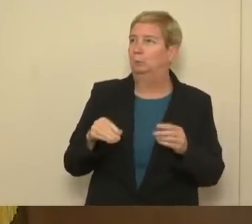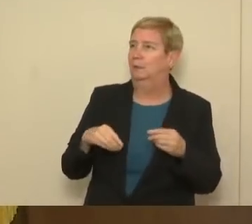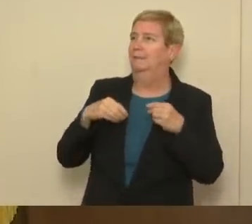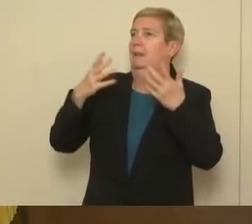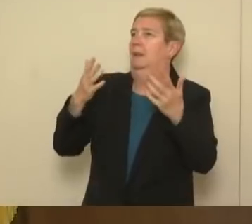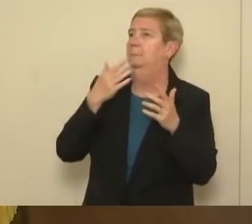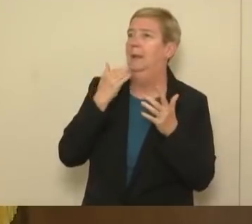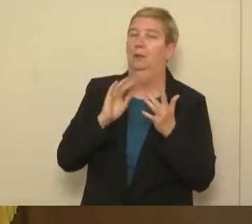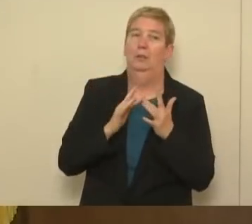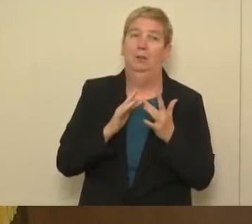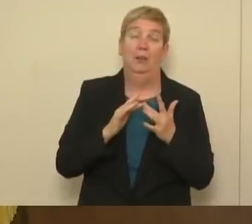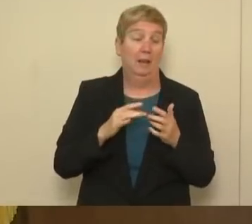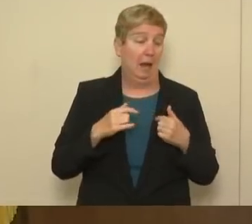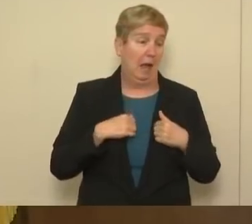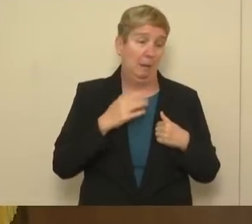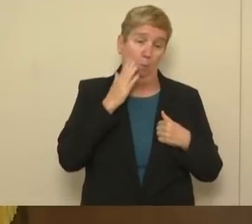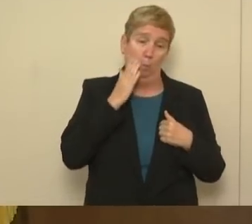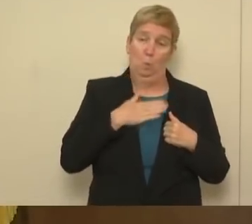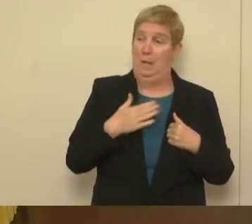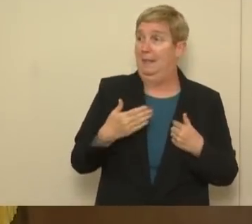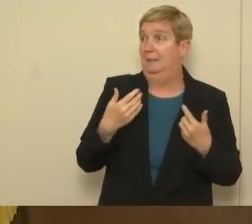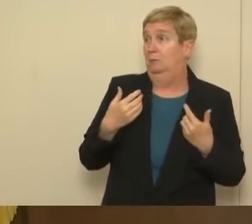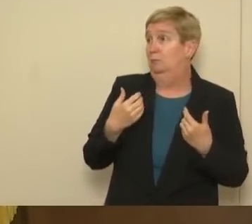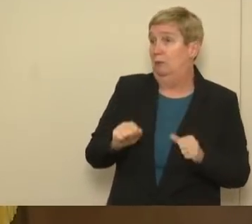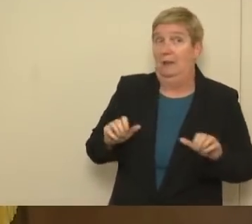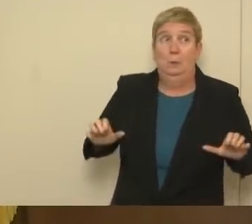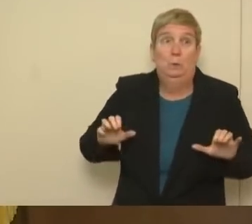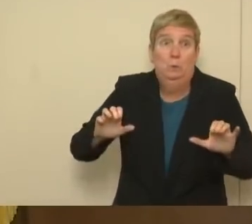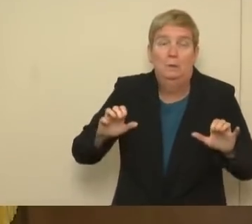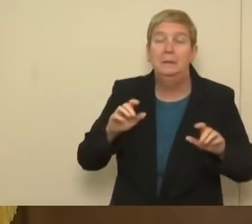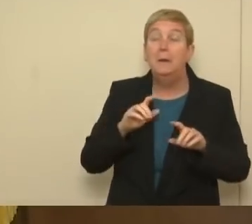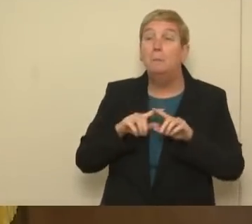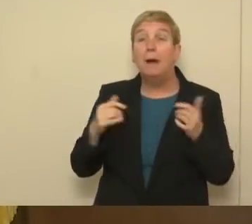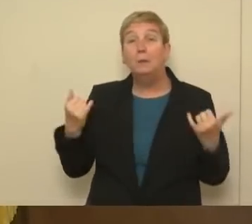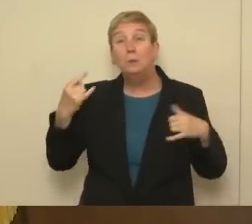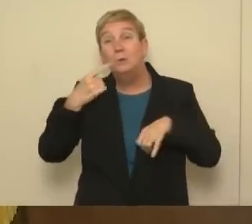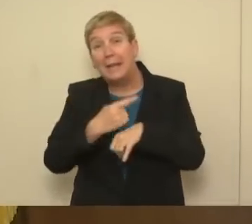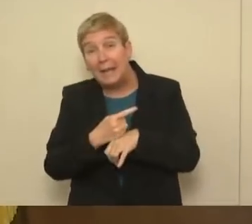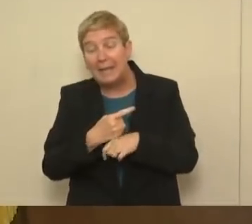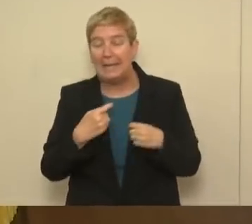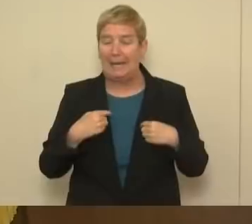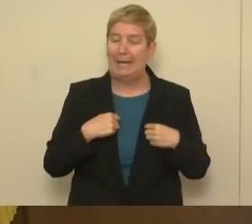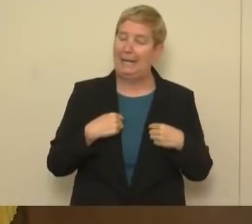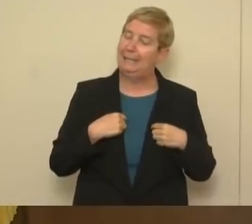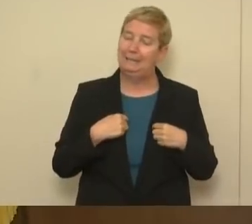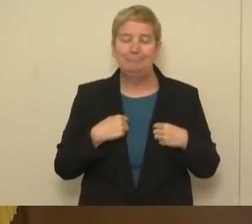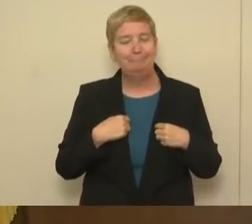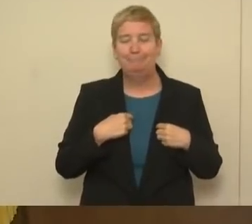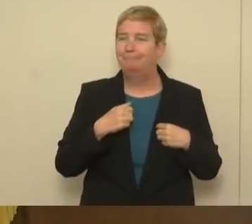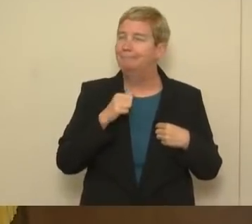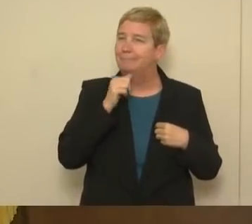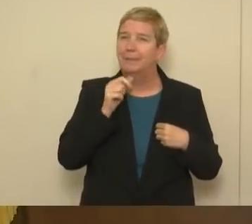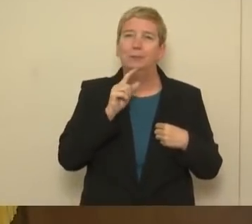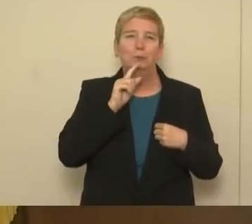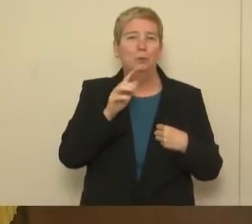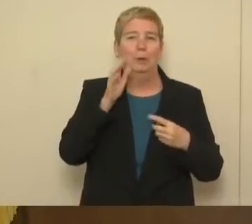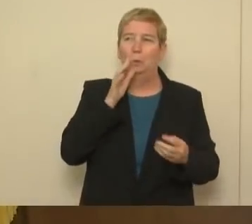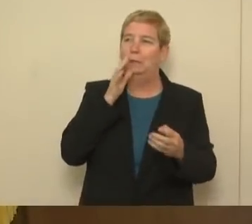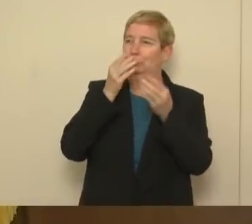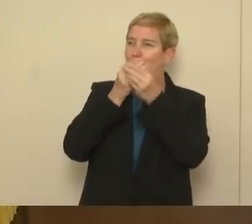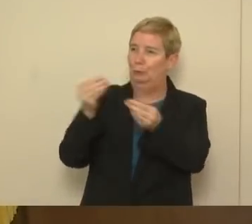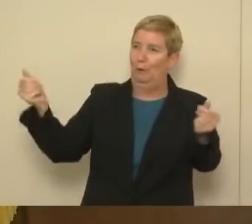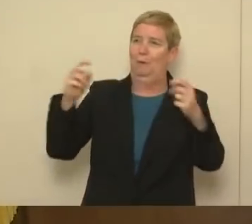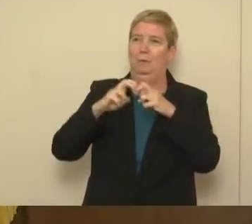and I am willing to do whatever it takes to do it. But today, I'm not confident that it will solve the problem for every single